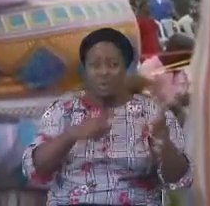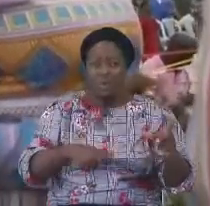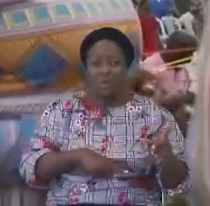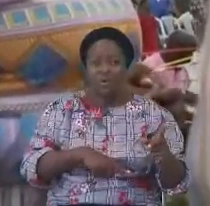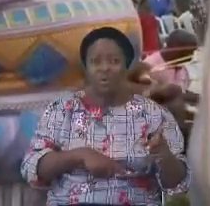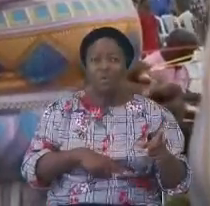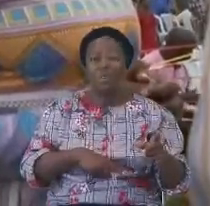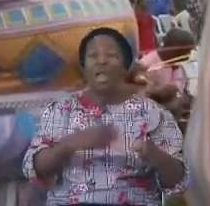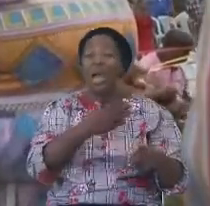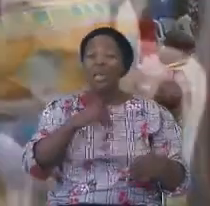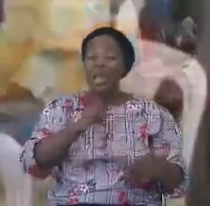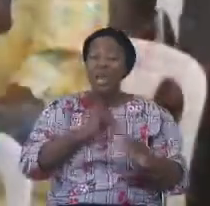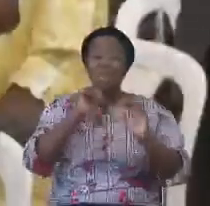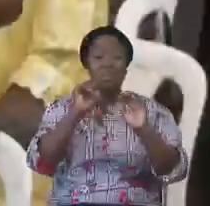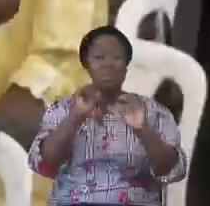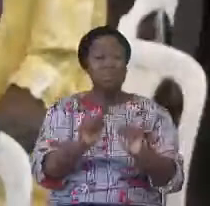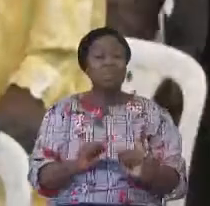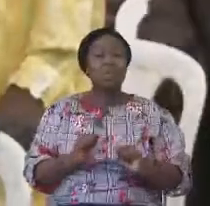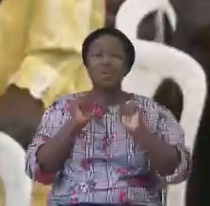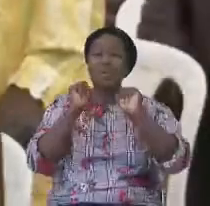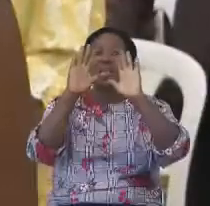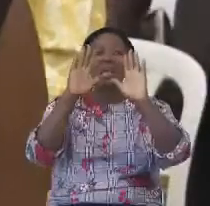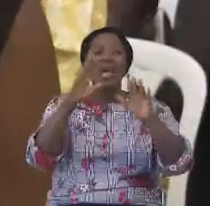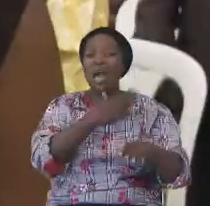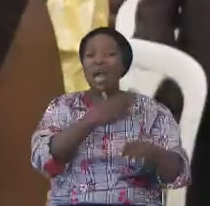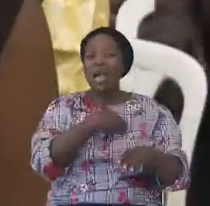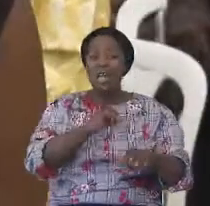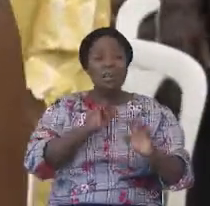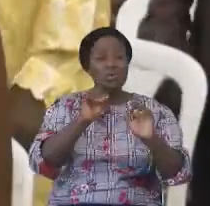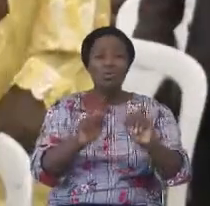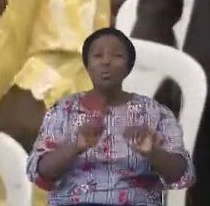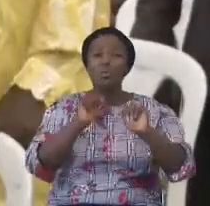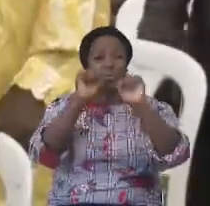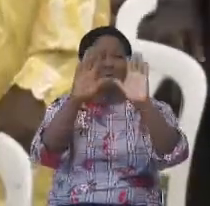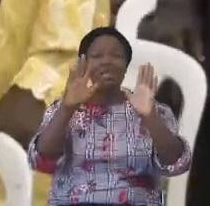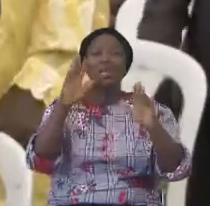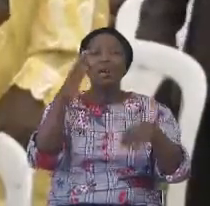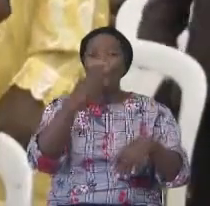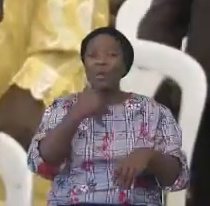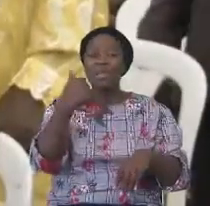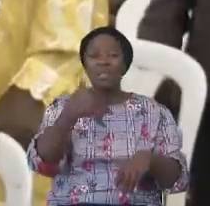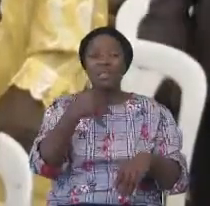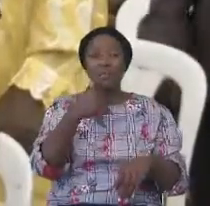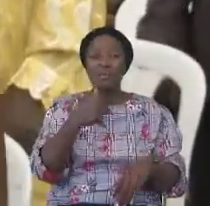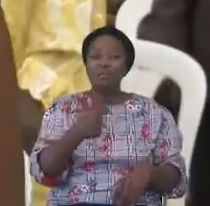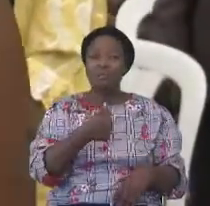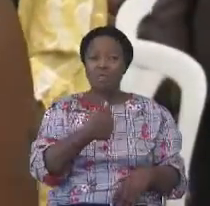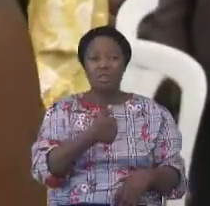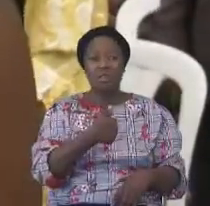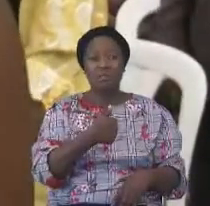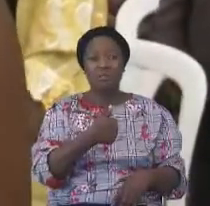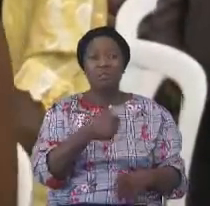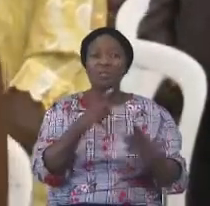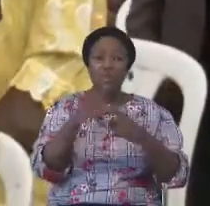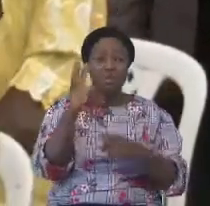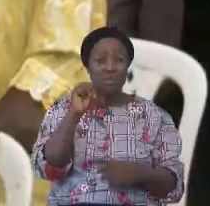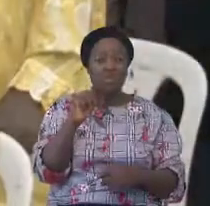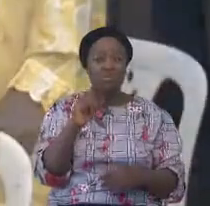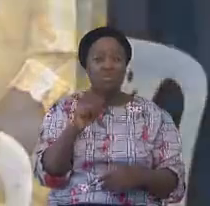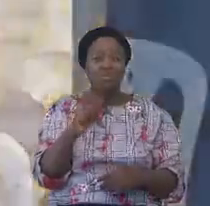identify with the Lord, and I surrender, and I